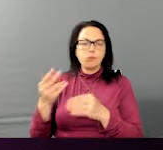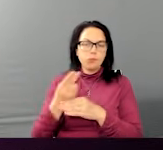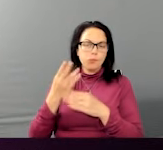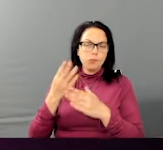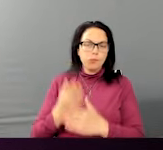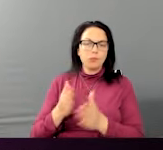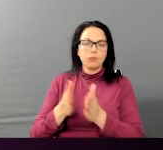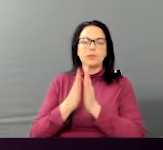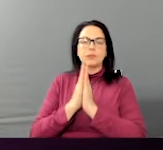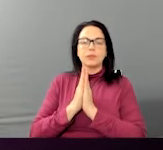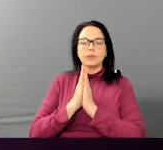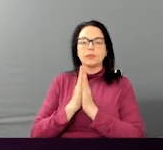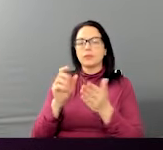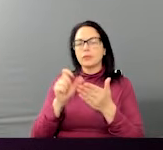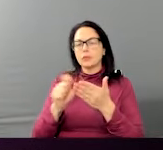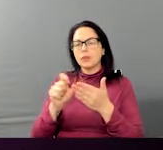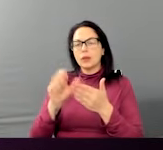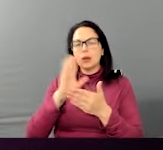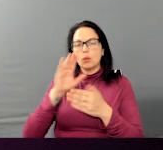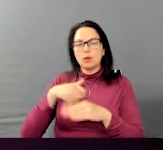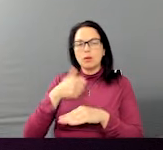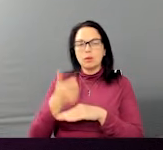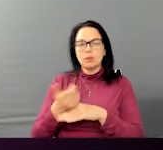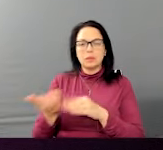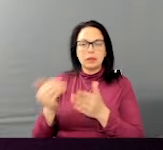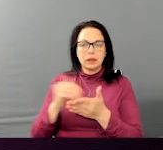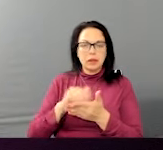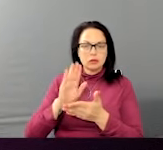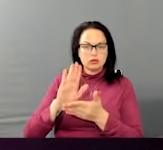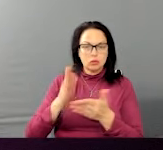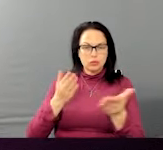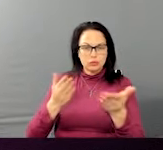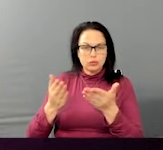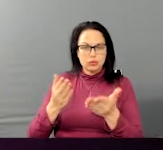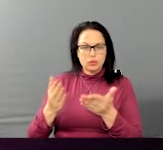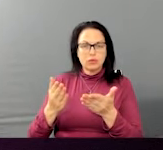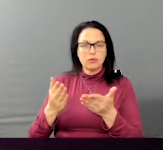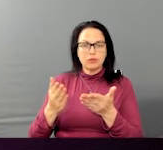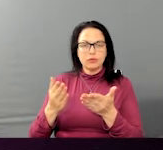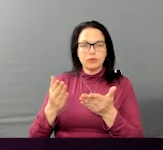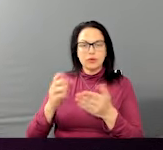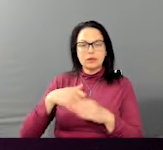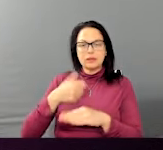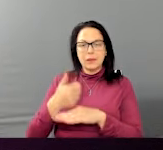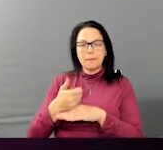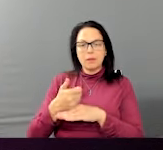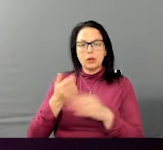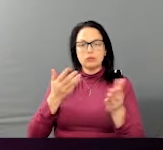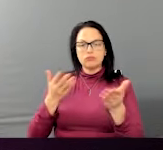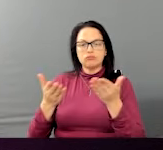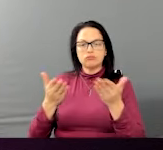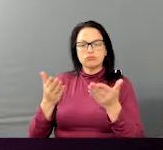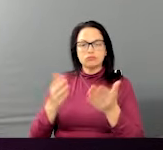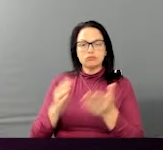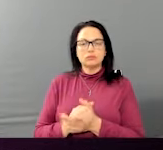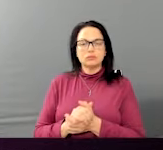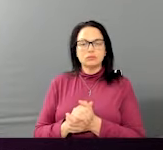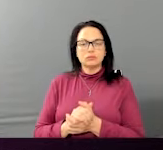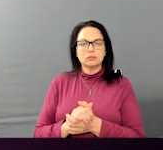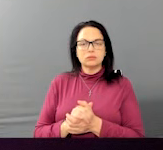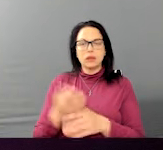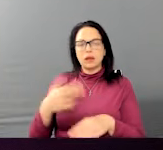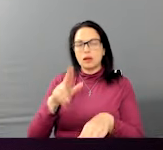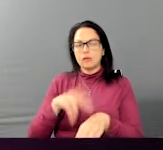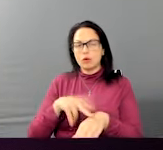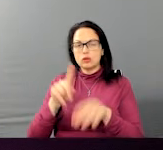page is going to rebuild it. So your server is effectively a build server that just runs forever. And of course, you can be the